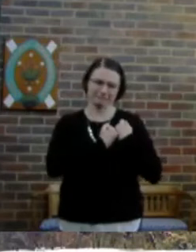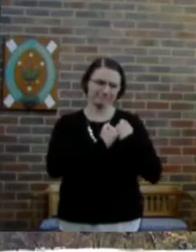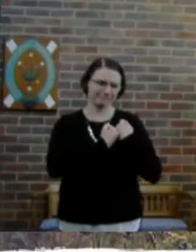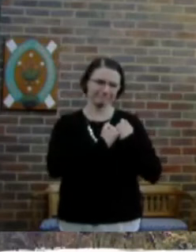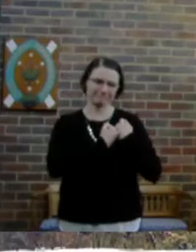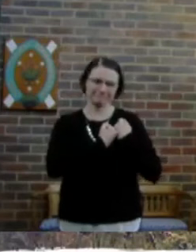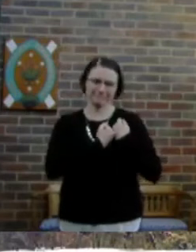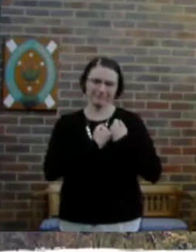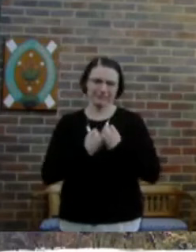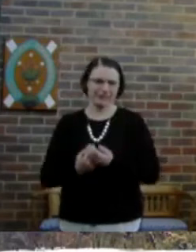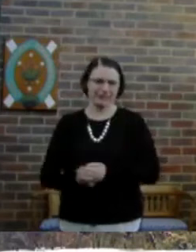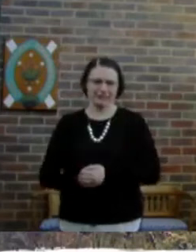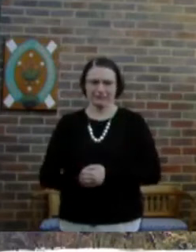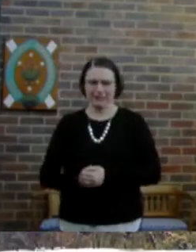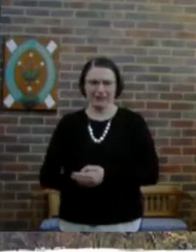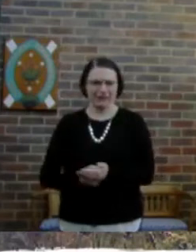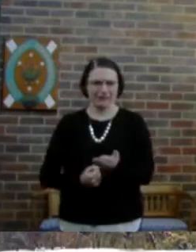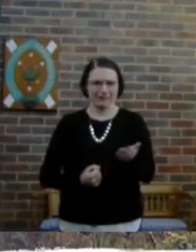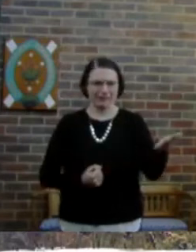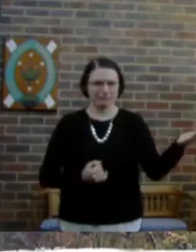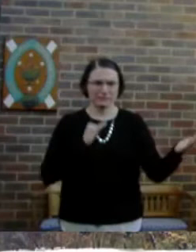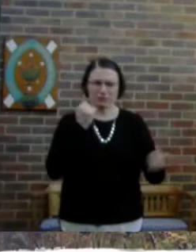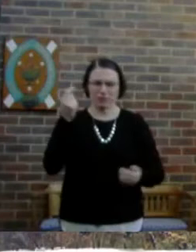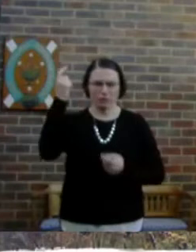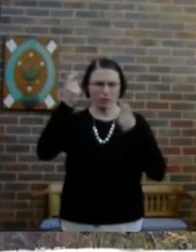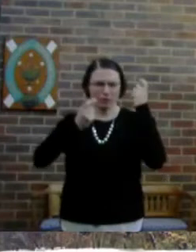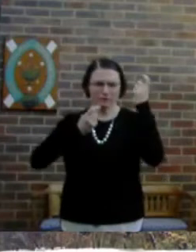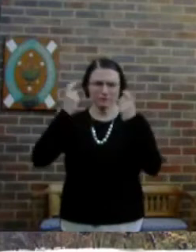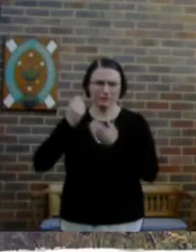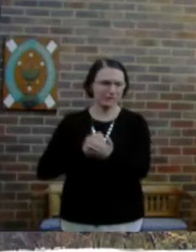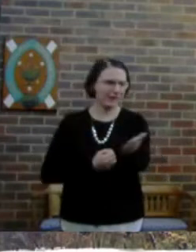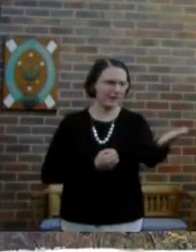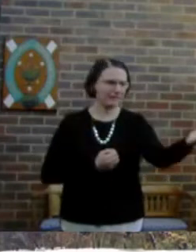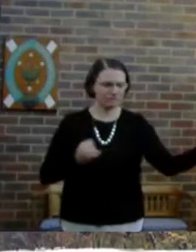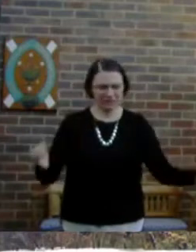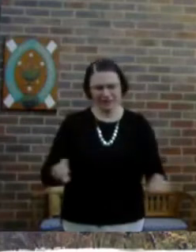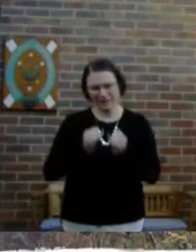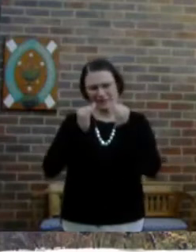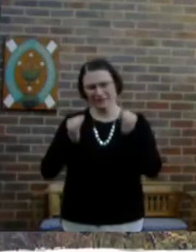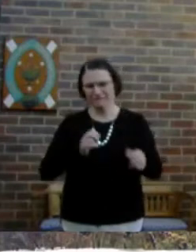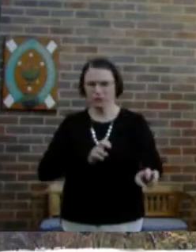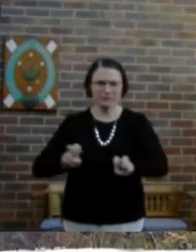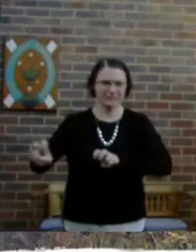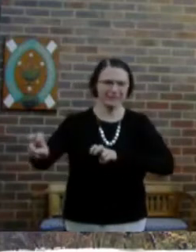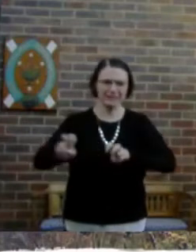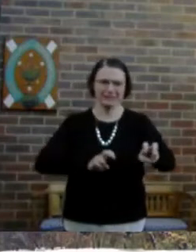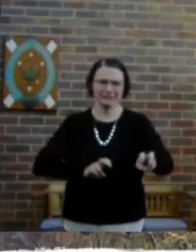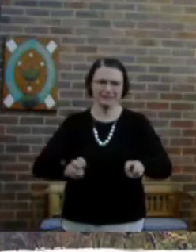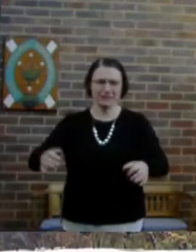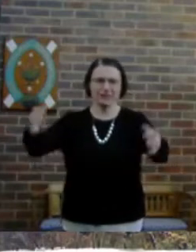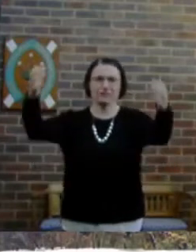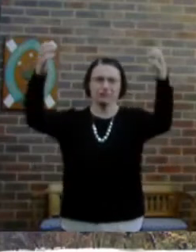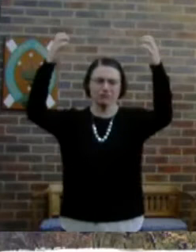Every bitter thought And every evil deed